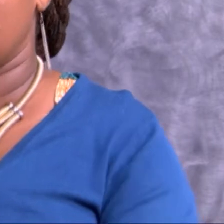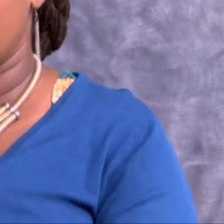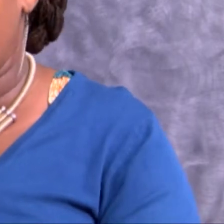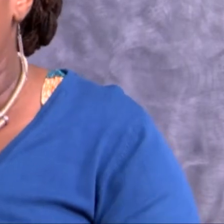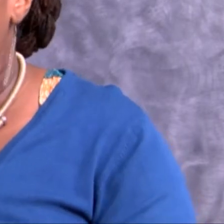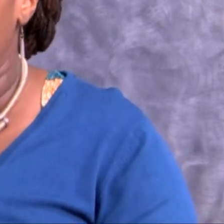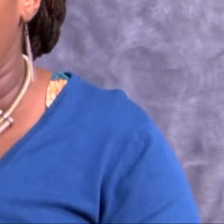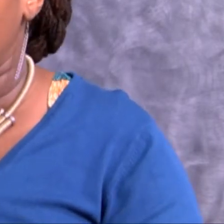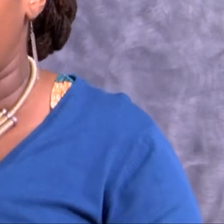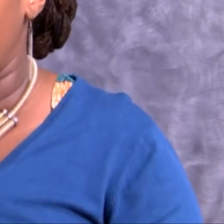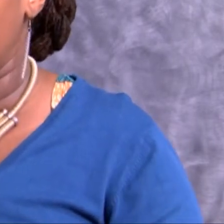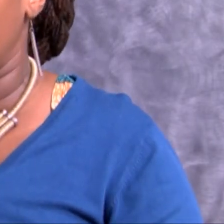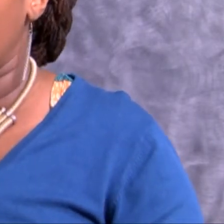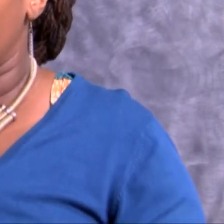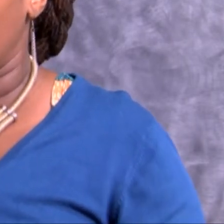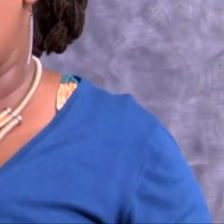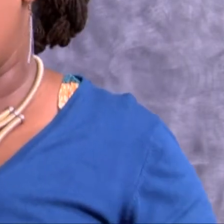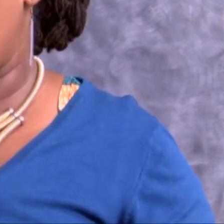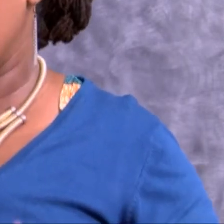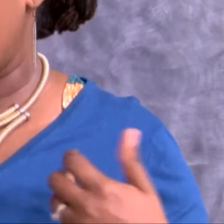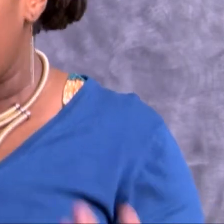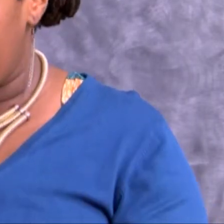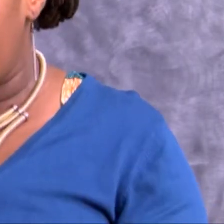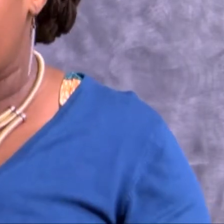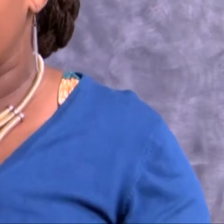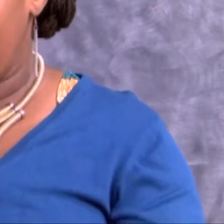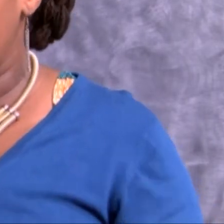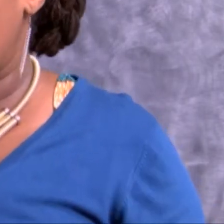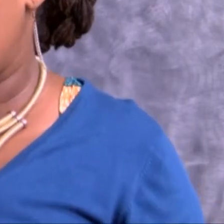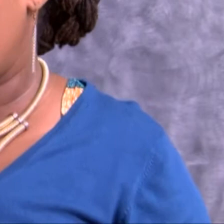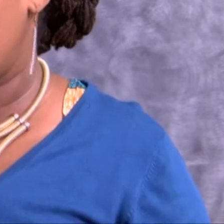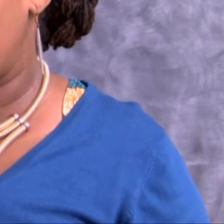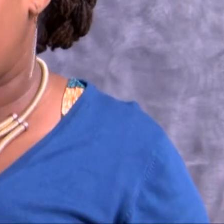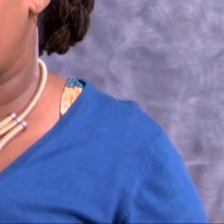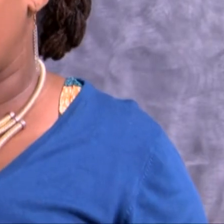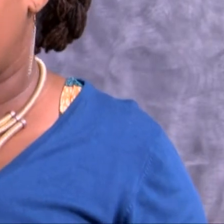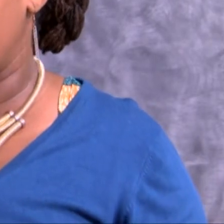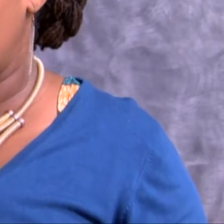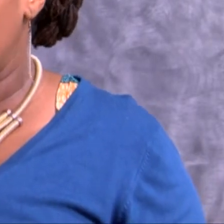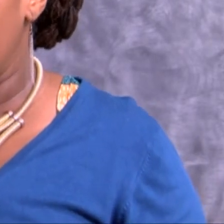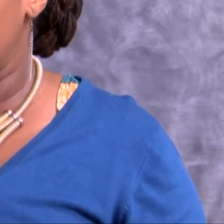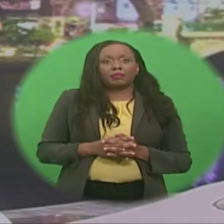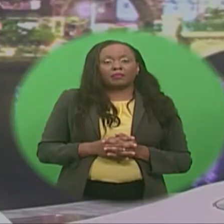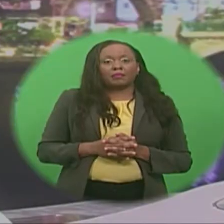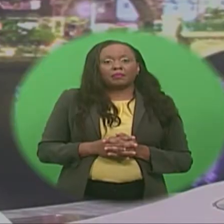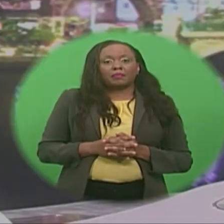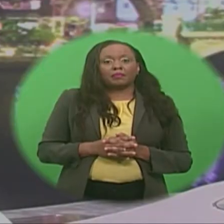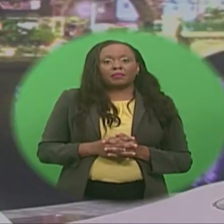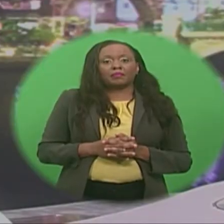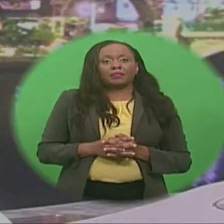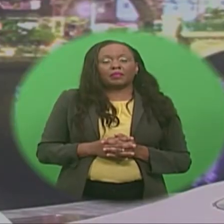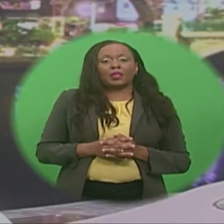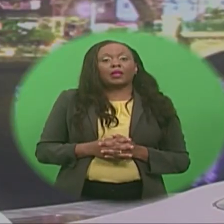in creating the headlines, that kind of thing, who are involved in reading it, they are also considered journalists.